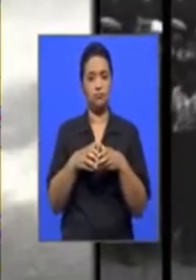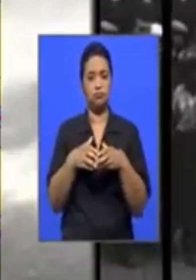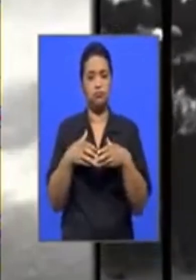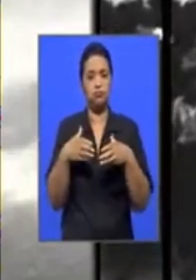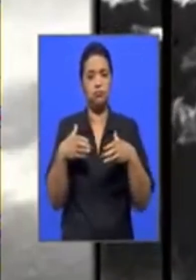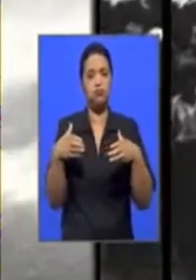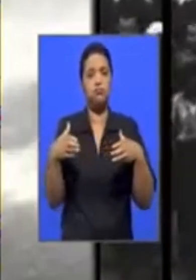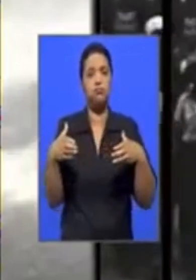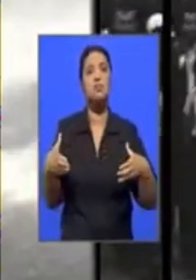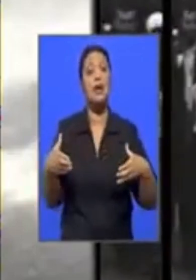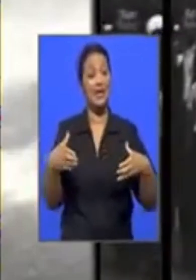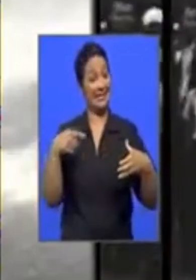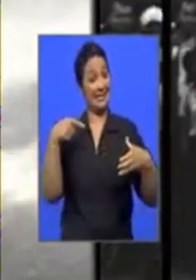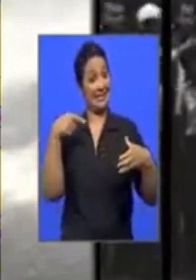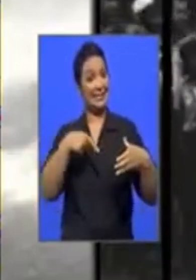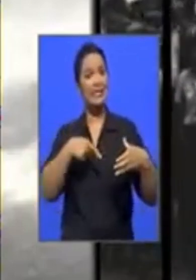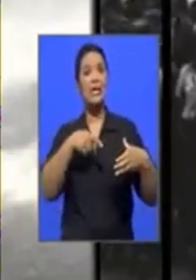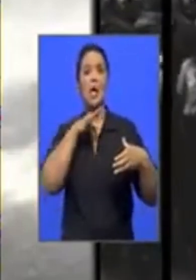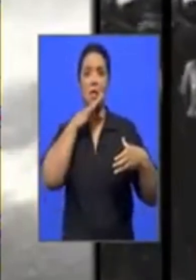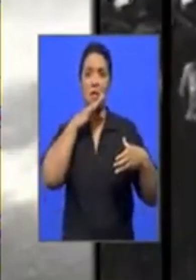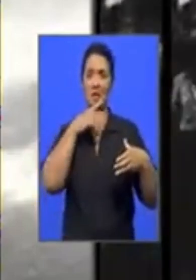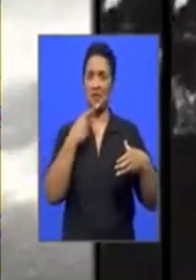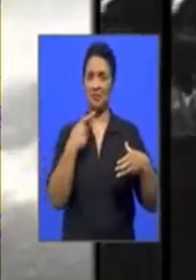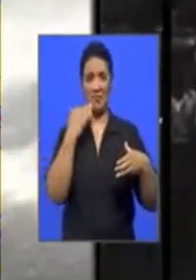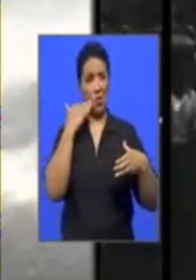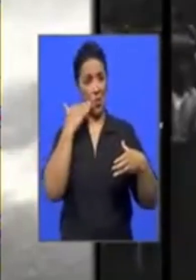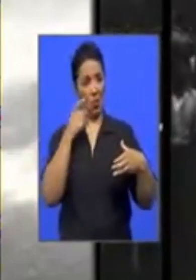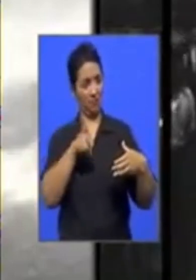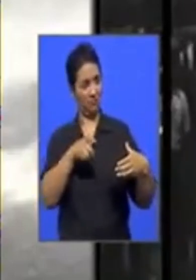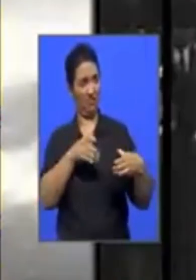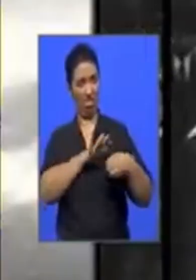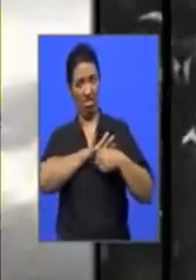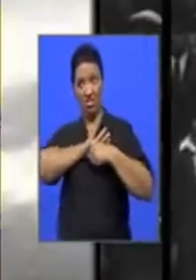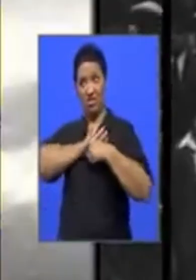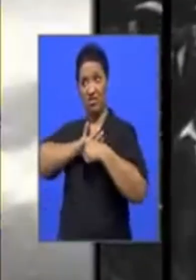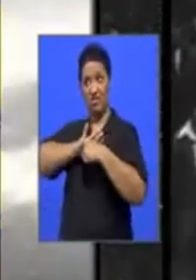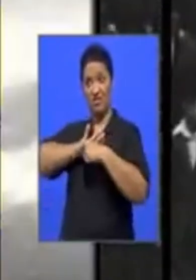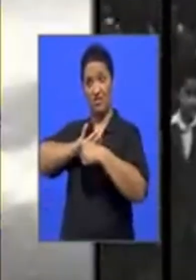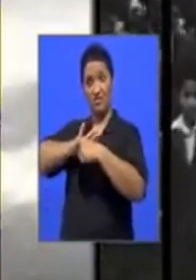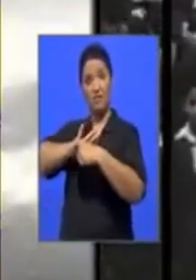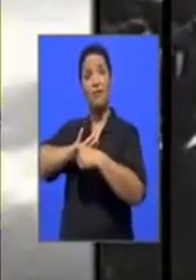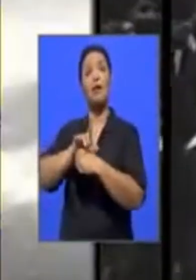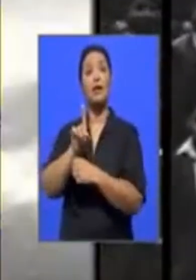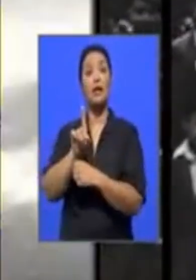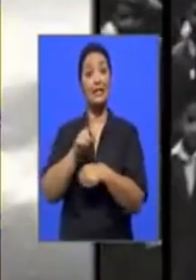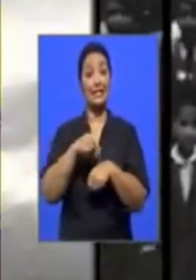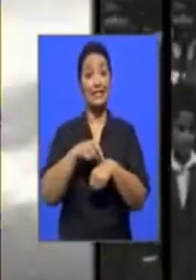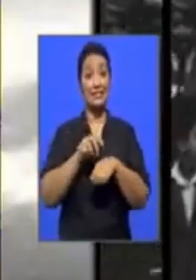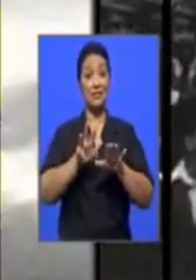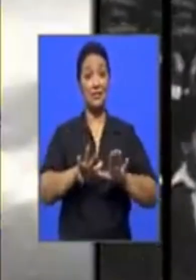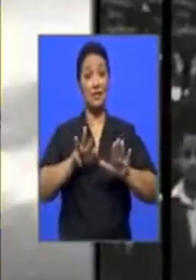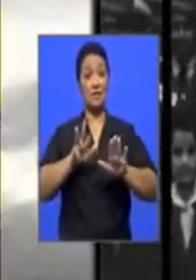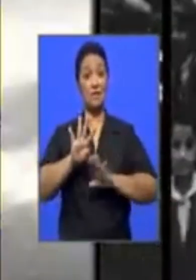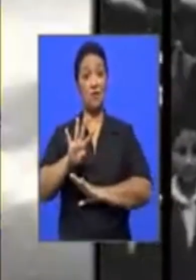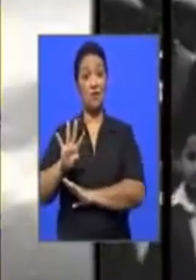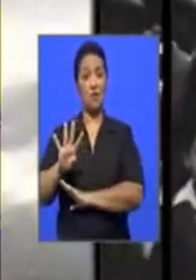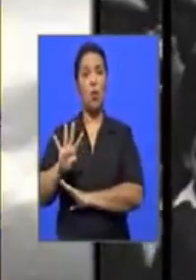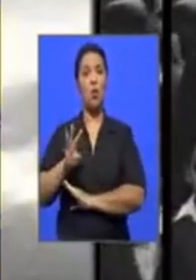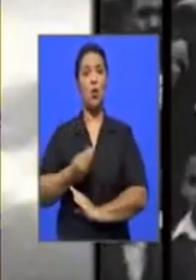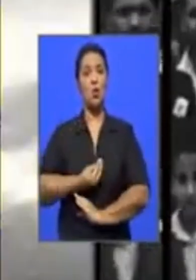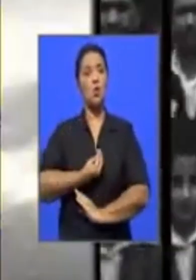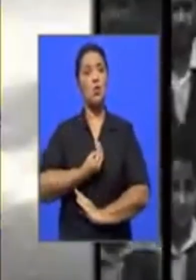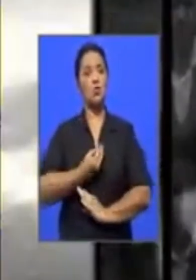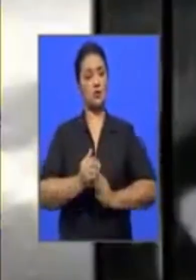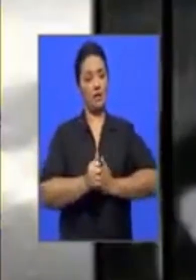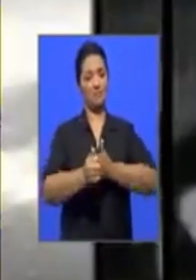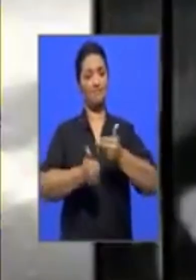SADC region. The ANC played a pivotal role in shaping the face of South Africa. While it might be